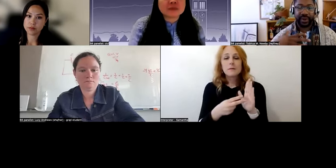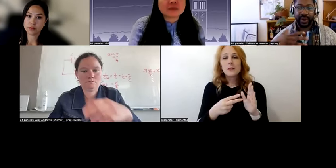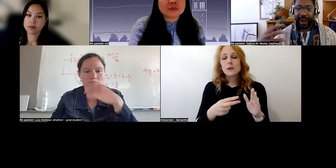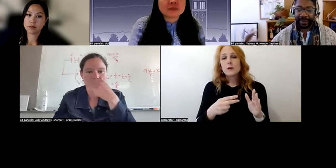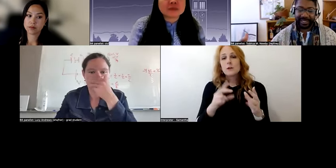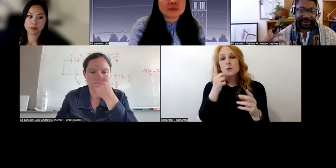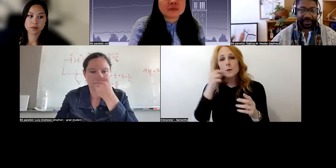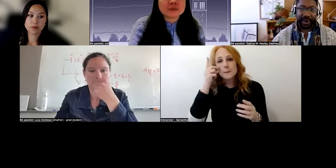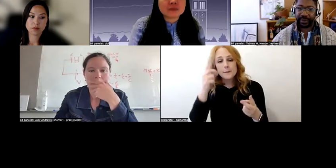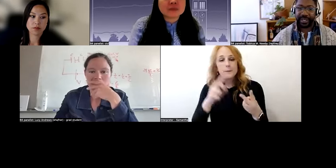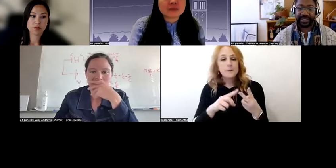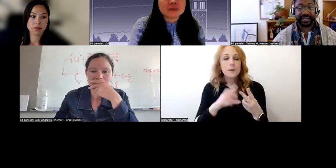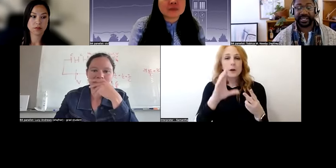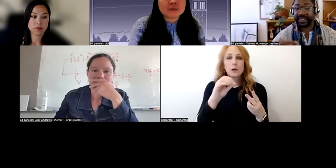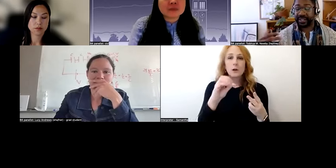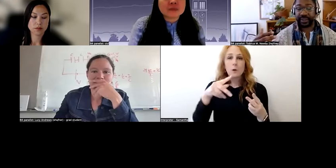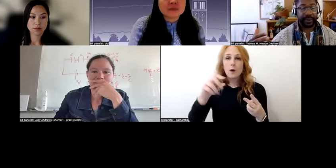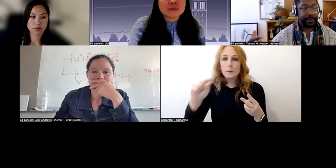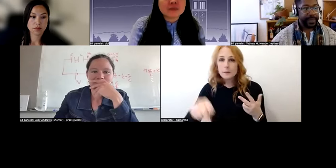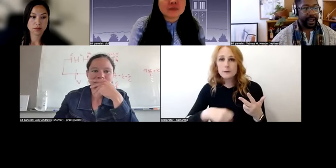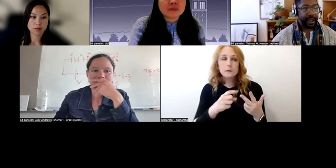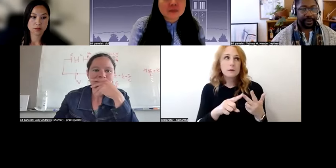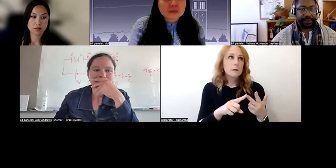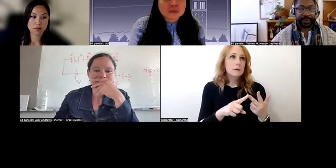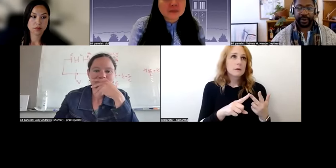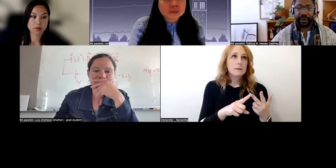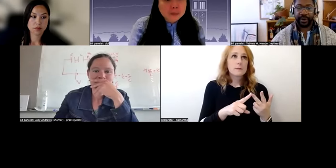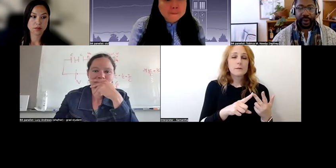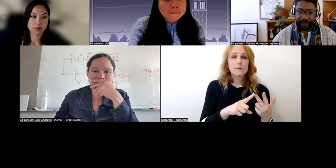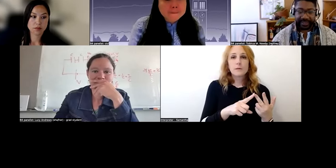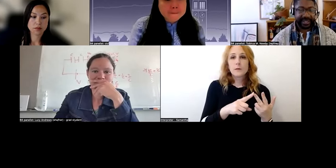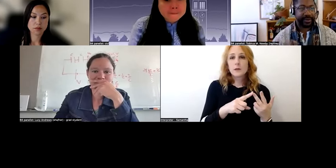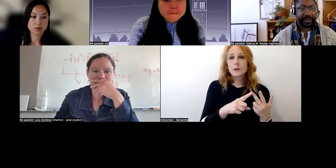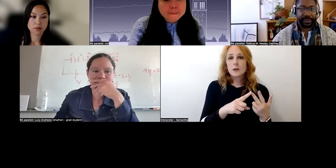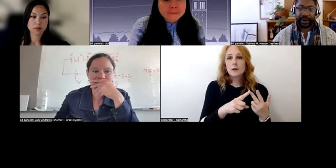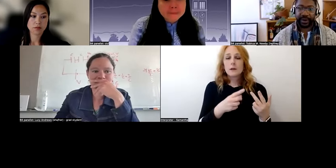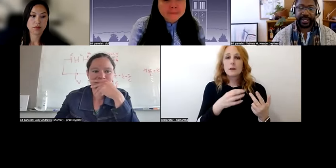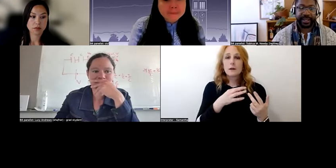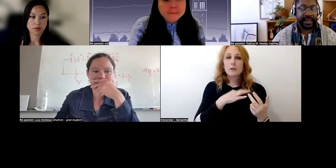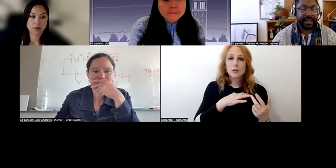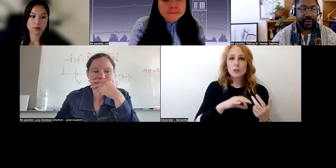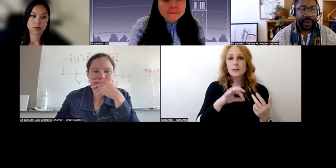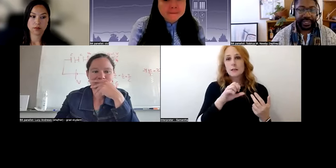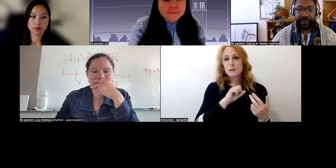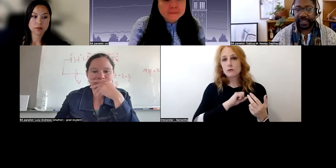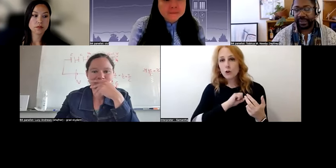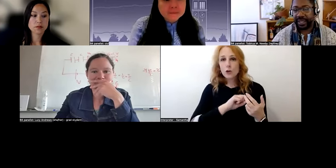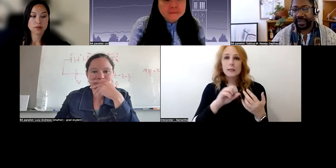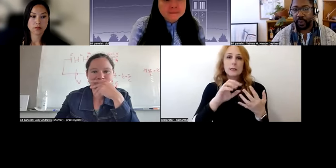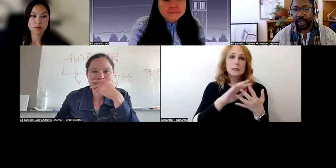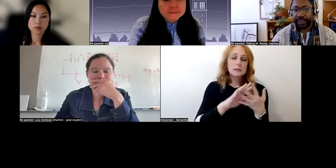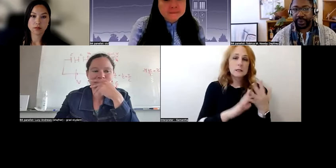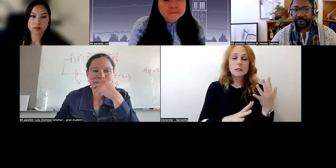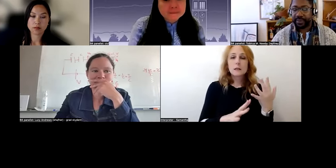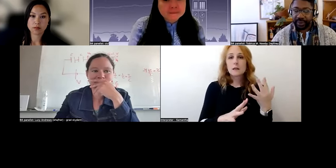to co-ops that we partner with, this extends to Greek homes that we partner with. Like, what does it really mean?